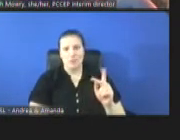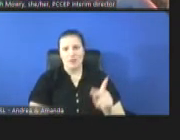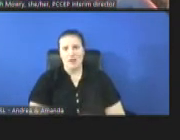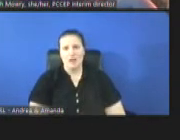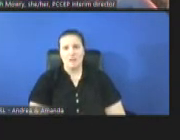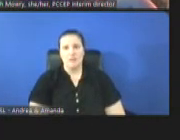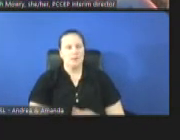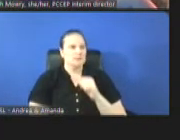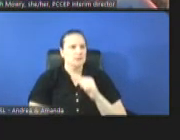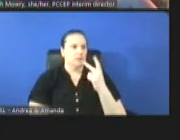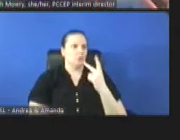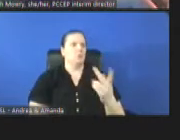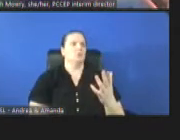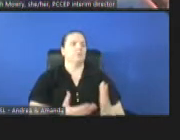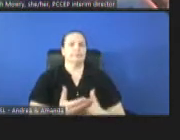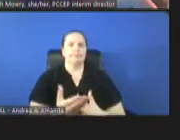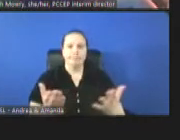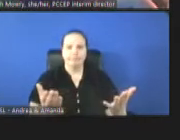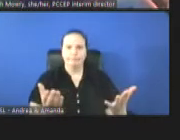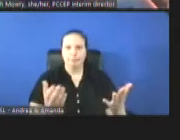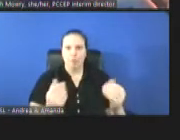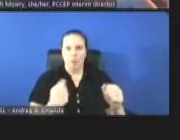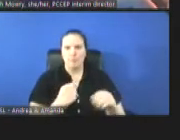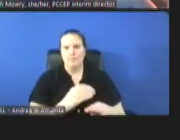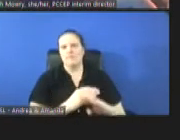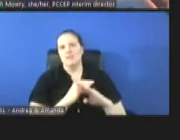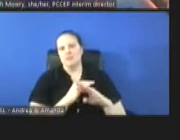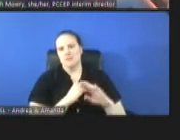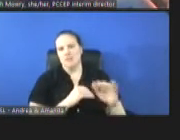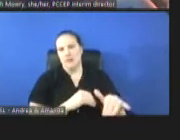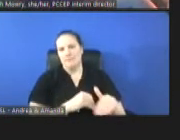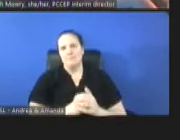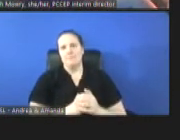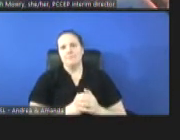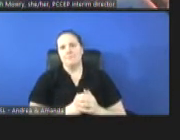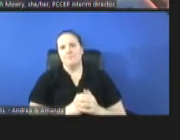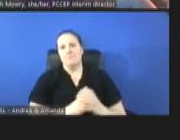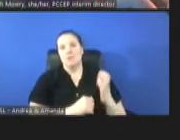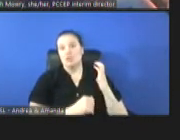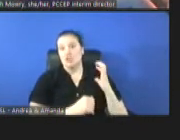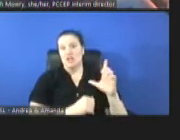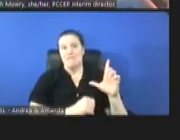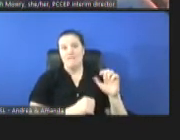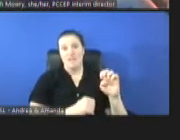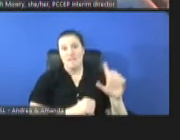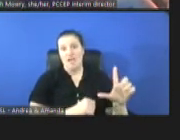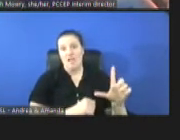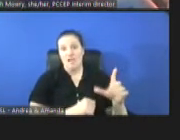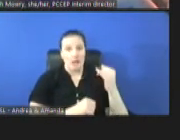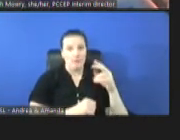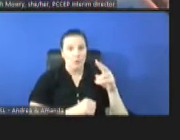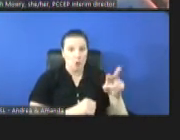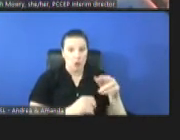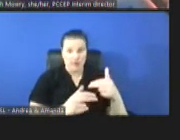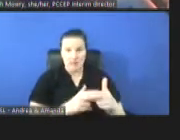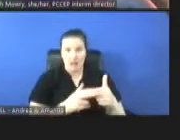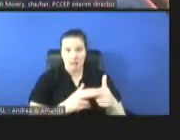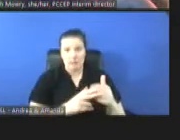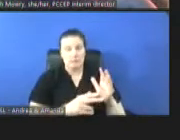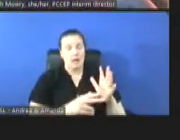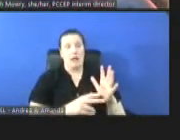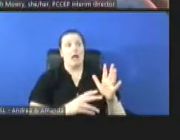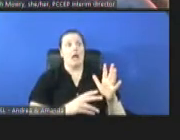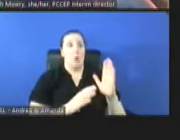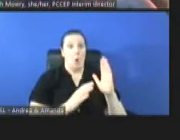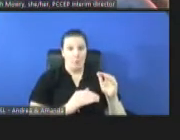of transparency that could have probably prevented, like, again, Chief Lavelle, if you looked at those slides, and I'm not sure, hopefully